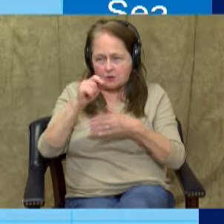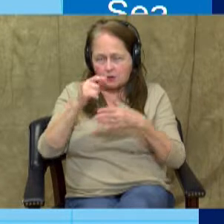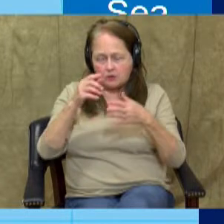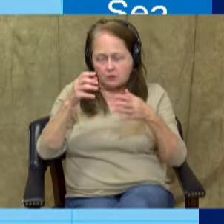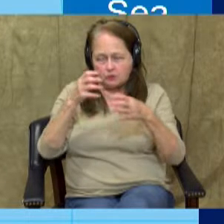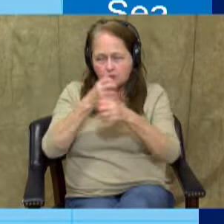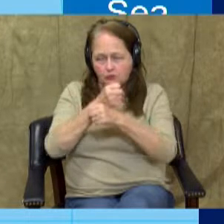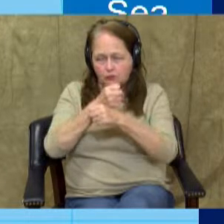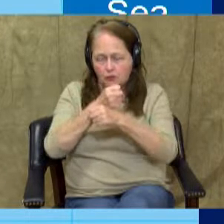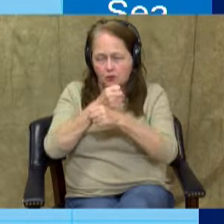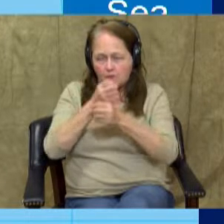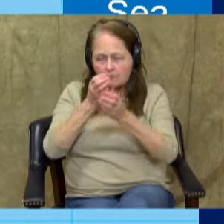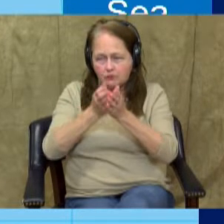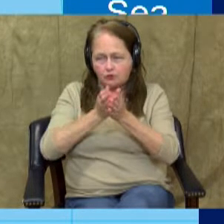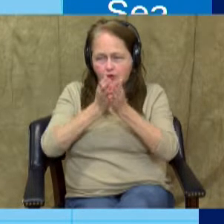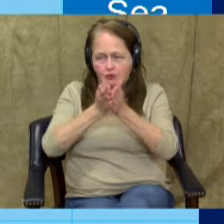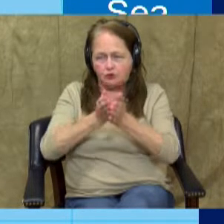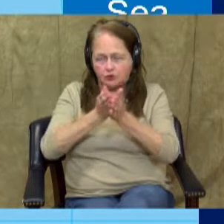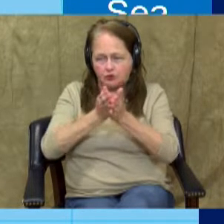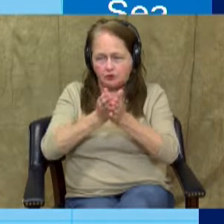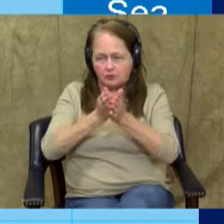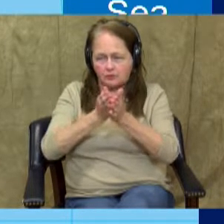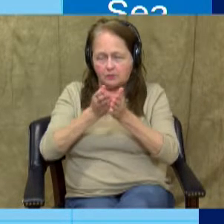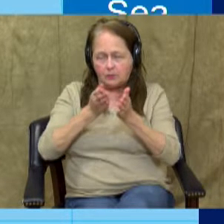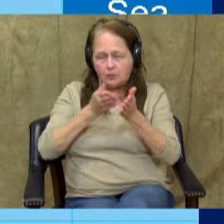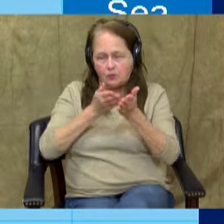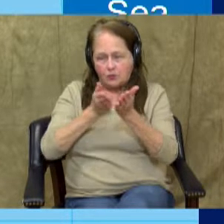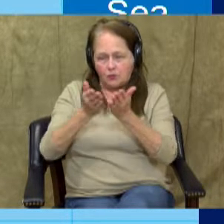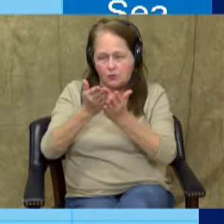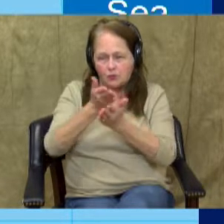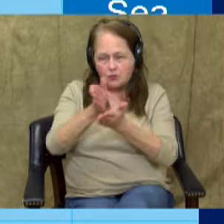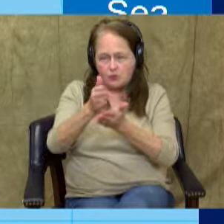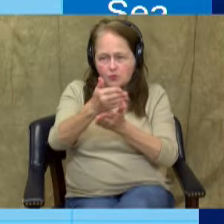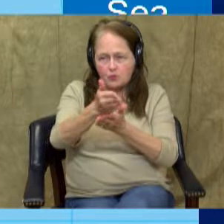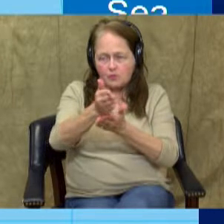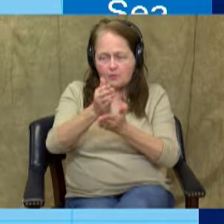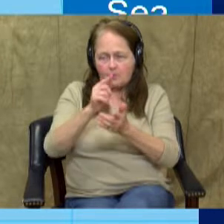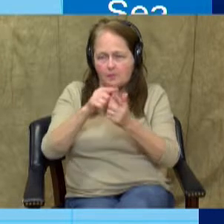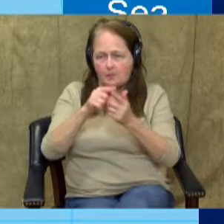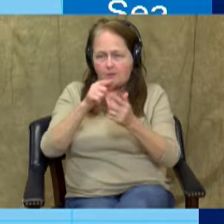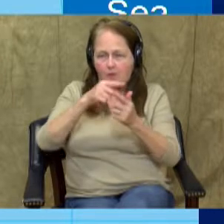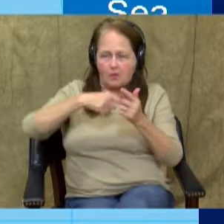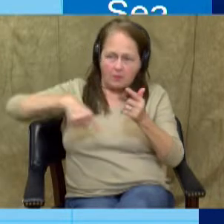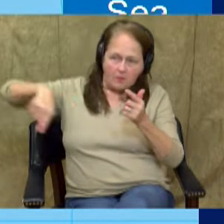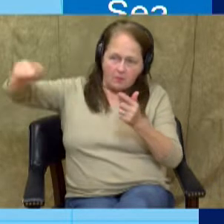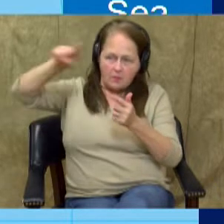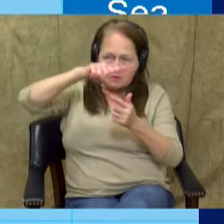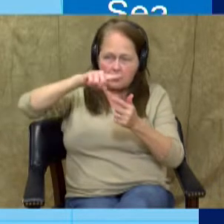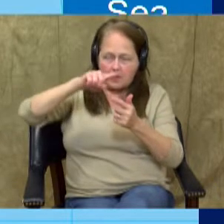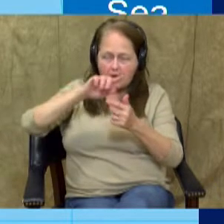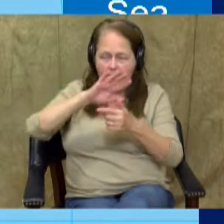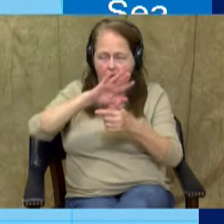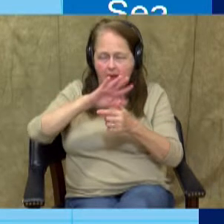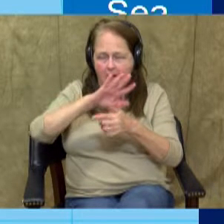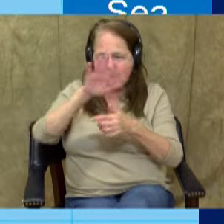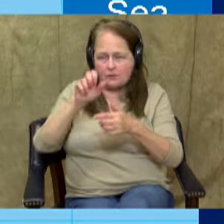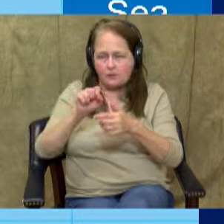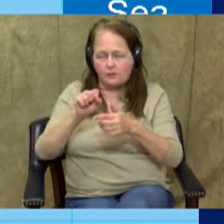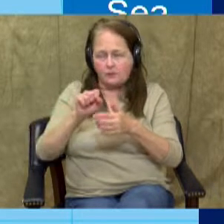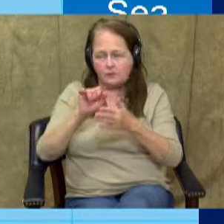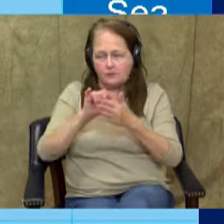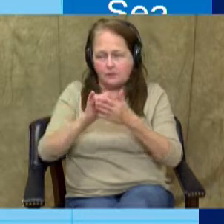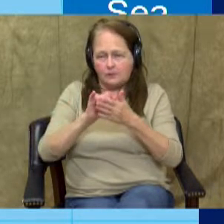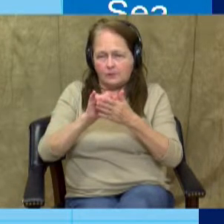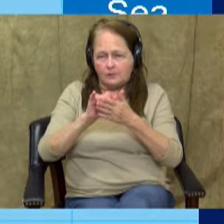for ships and vessels that would otherwise have to go around the entire continent of Africa. We also have the Bosphorus, which